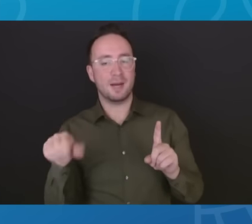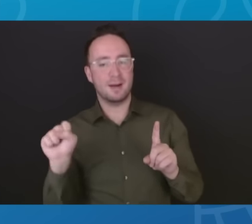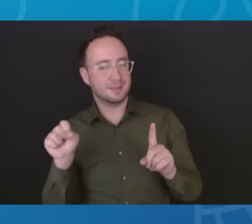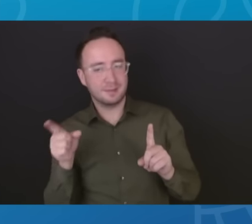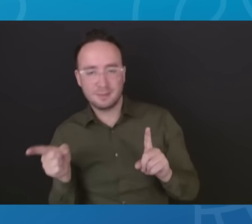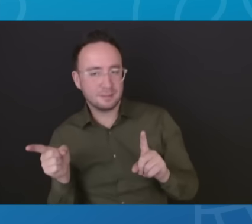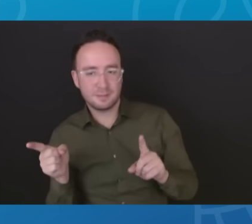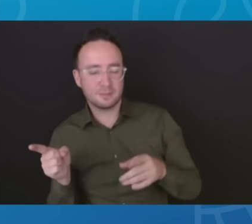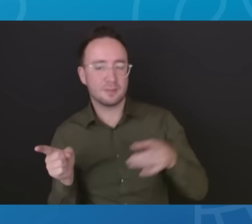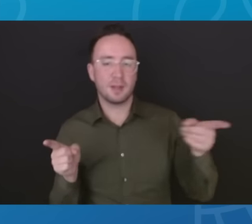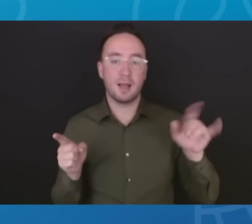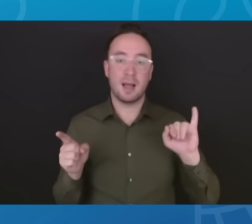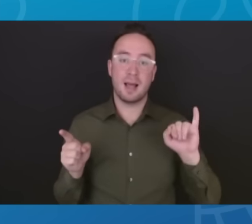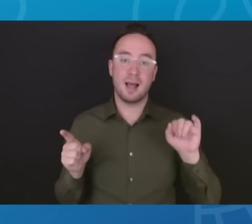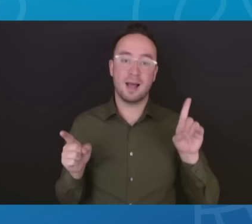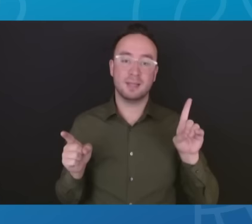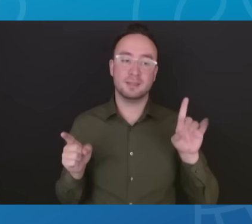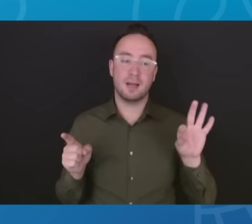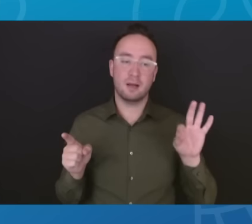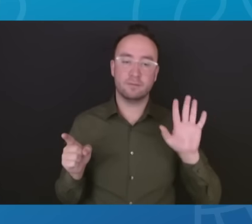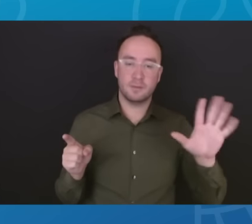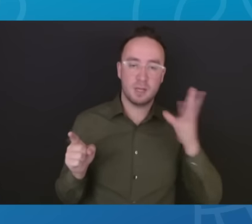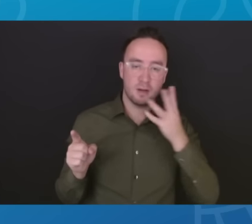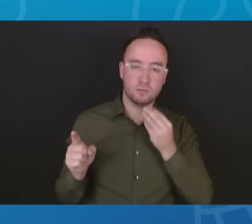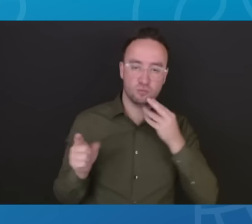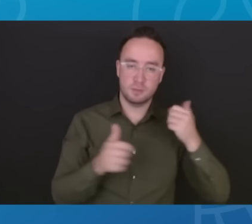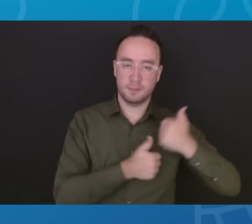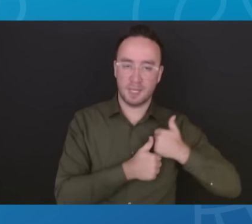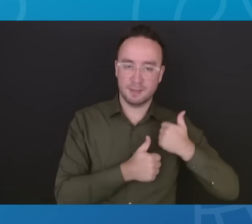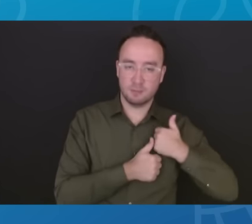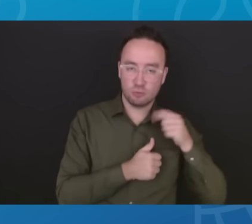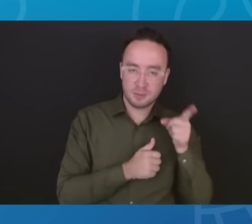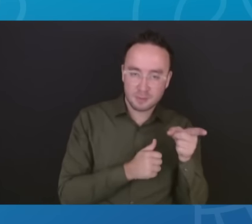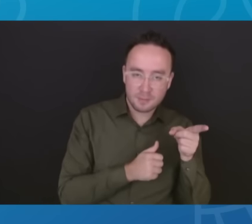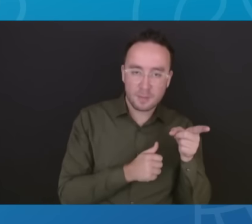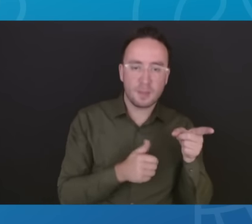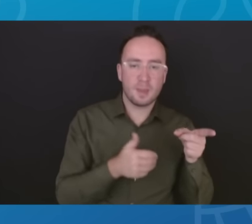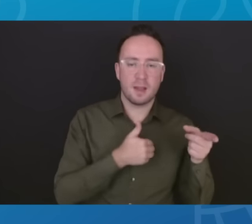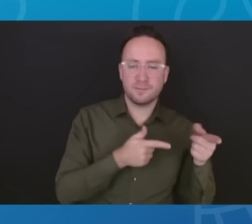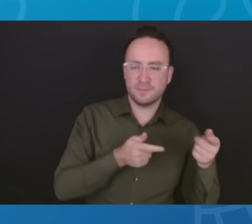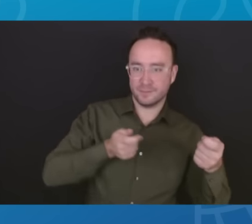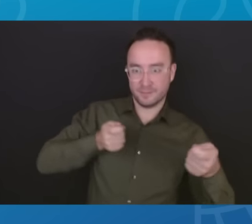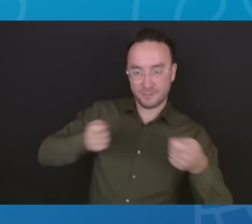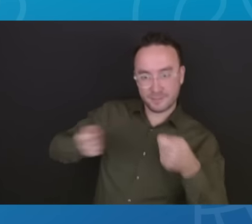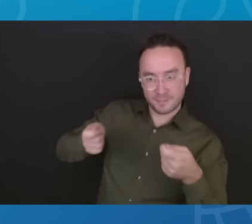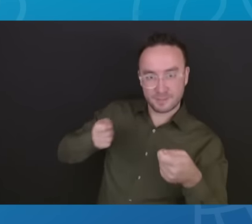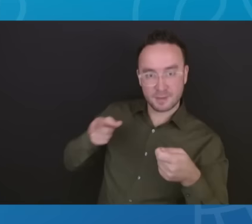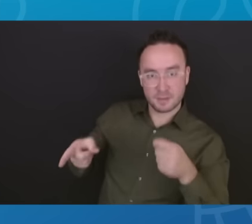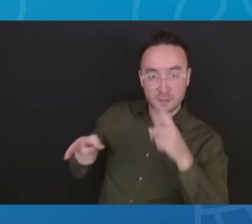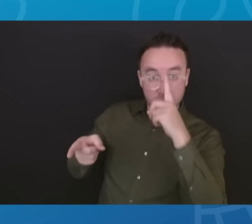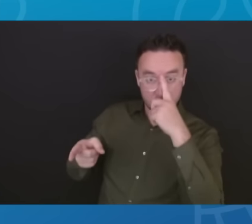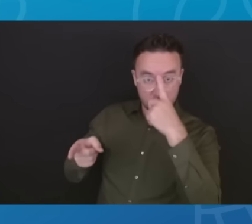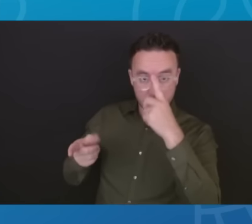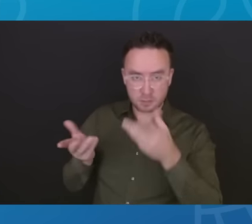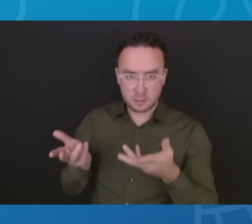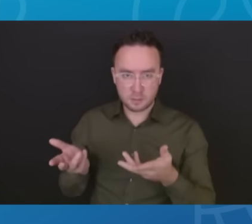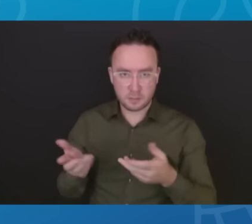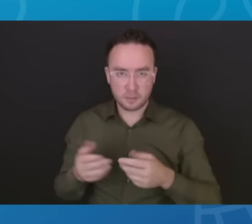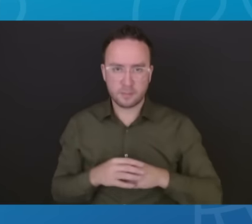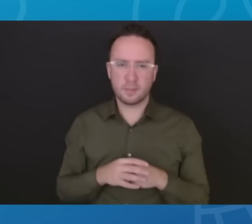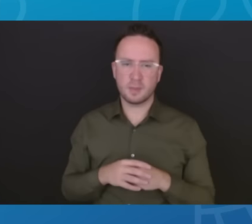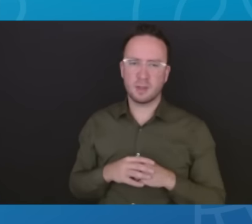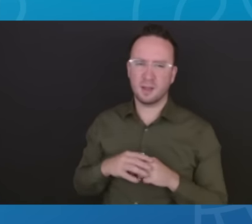governing. Mm-hmm. But Israel continues to use these bombs, these huge bombs. In fact, bombing a coffee shop in the West Bank, which